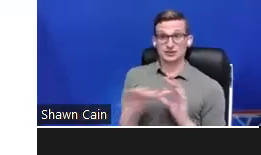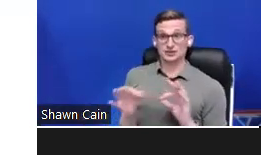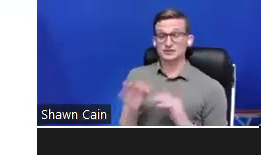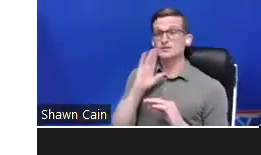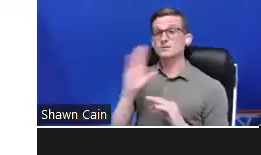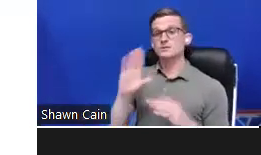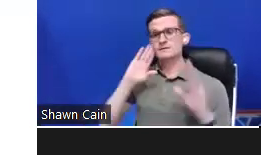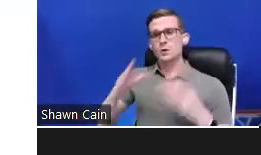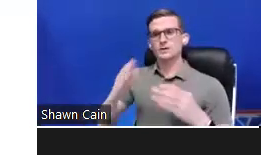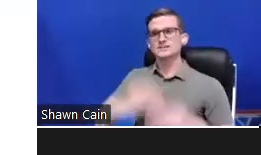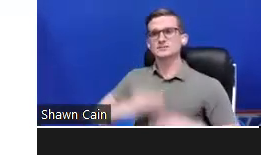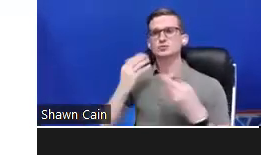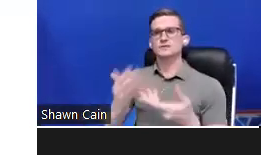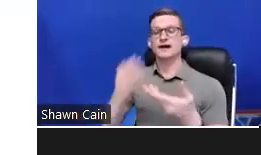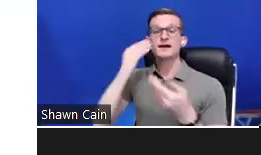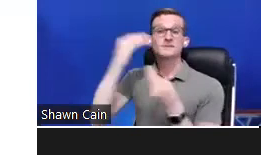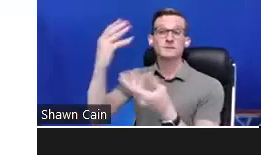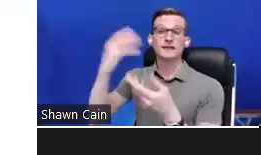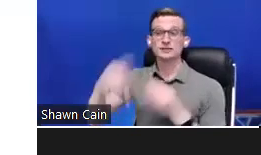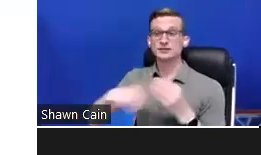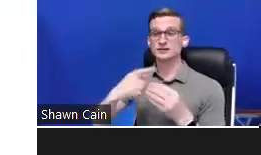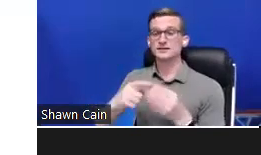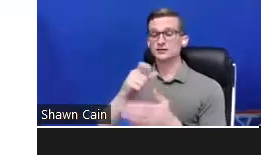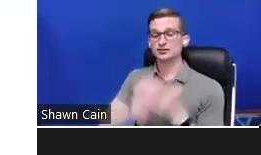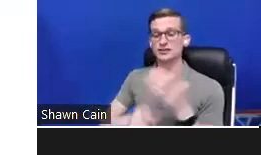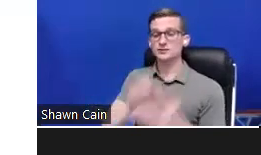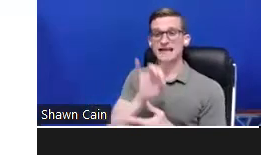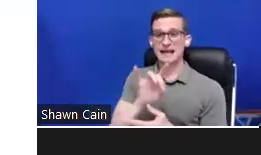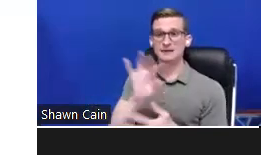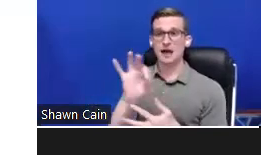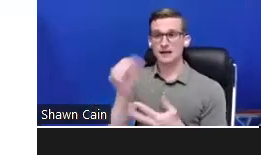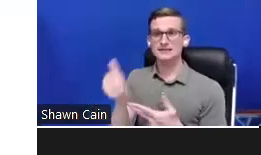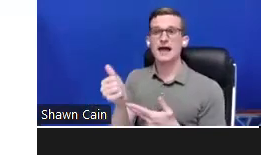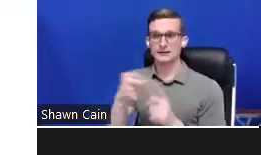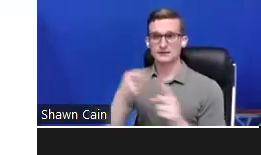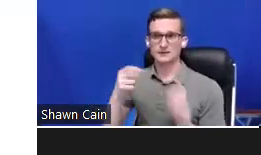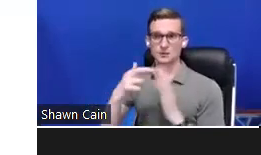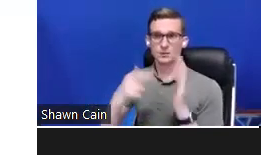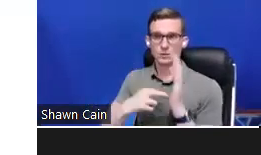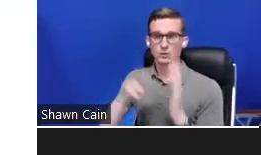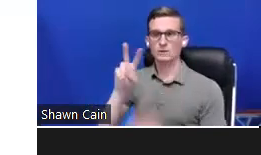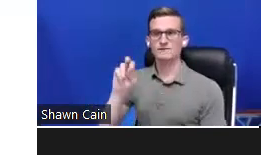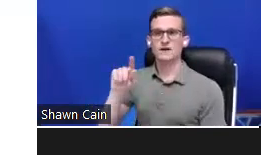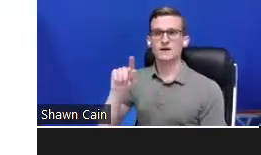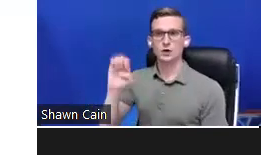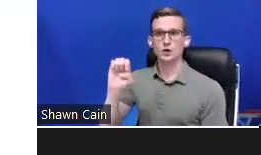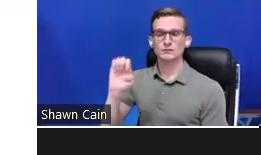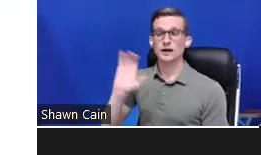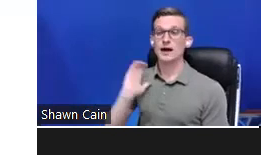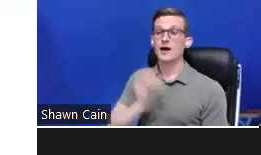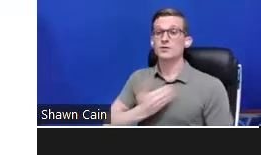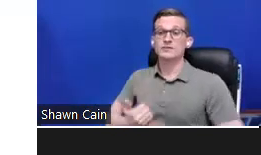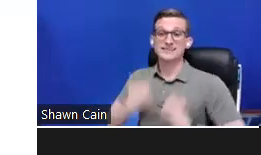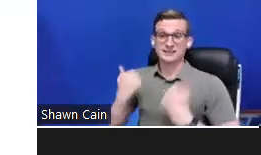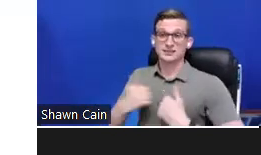providing information about chapters 8, 9, and 10 of our rule volume. That is our residential services, which